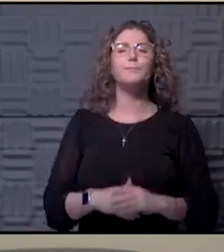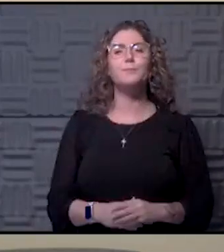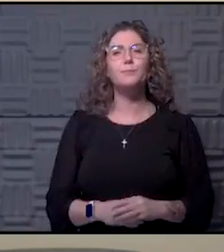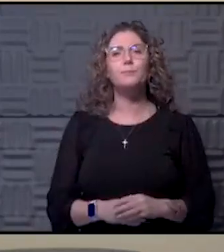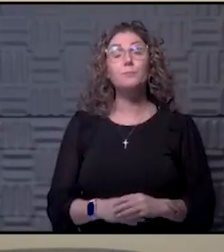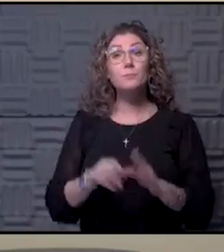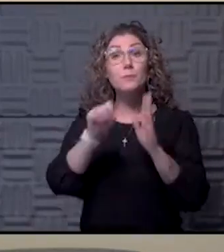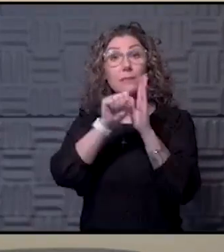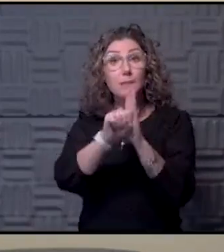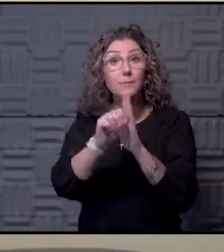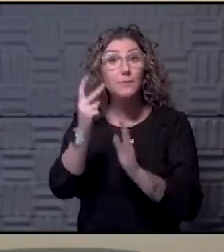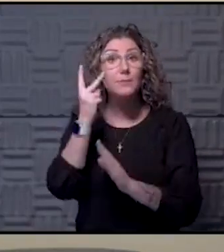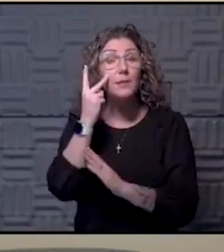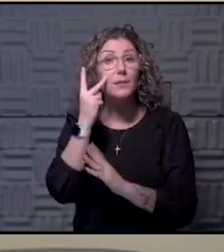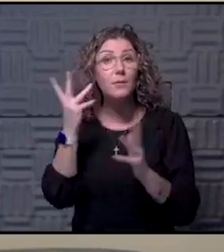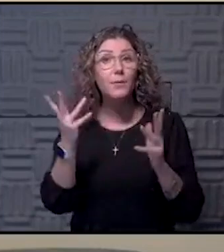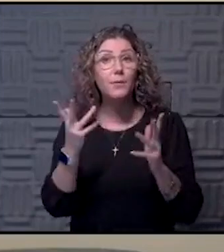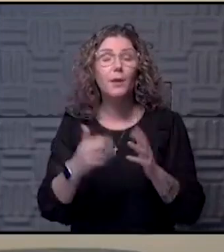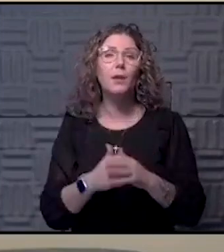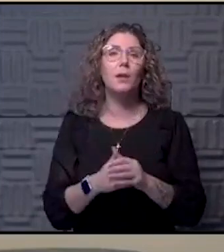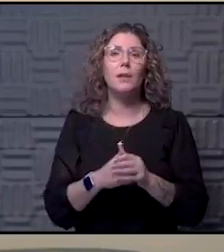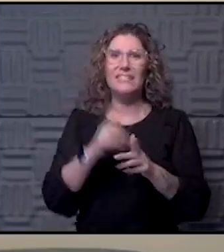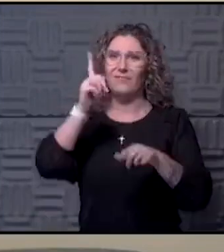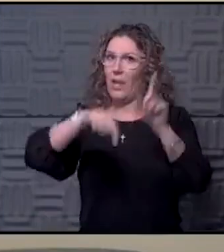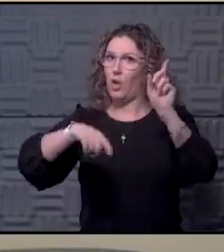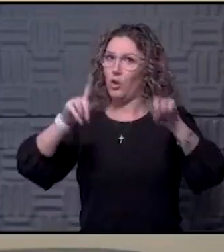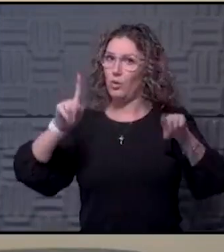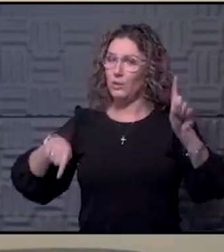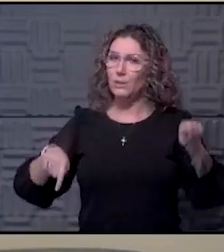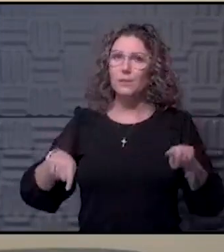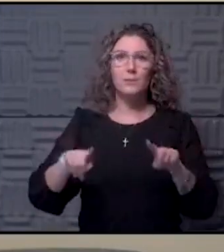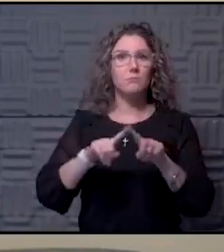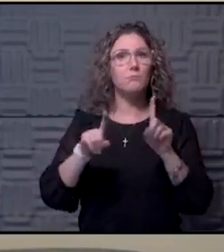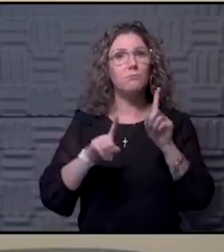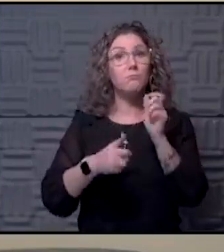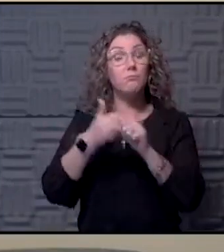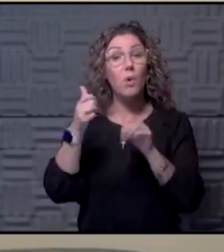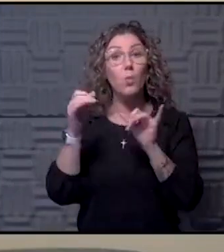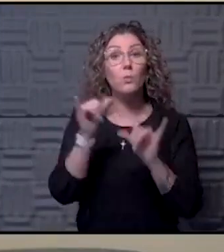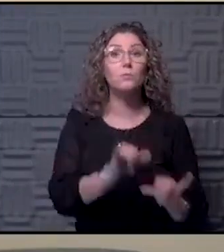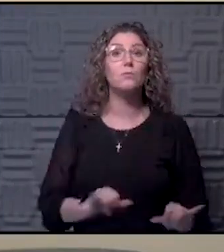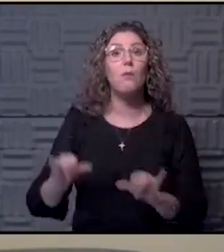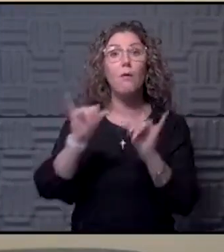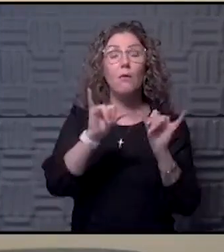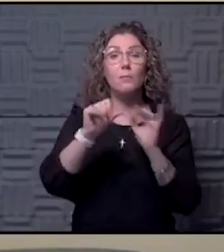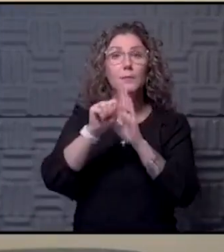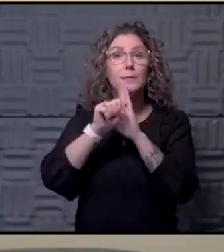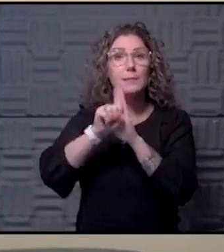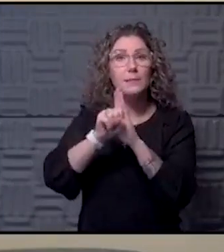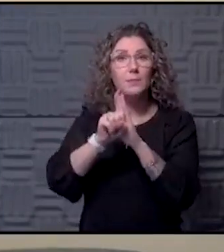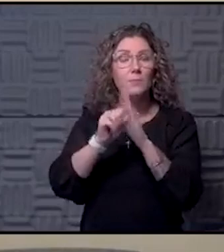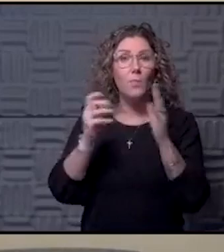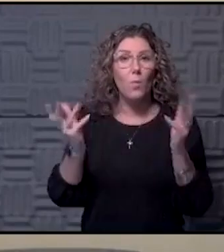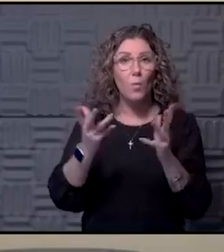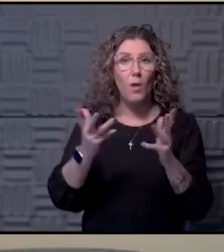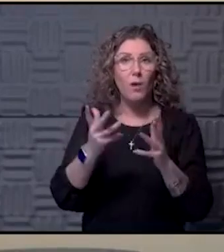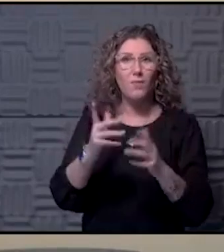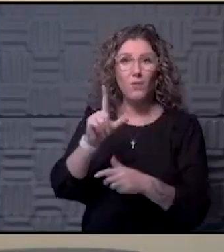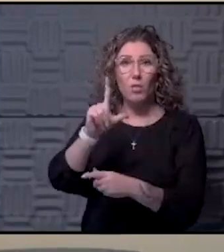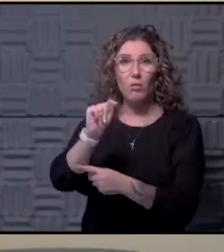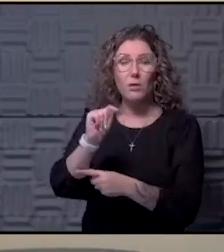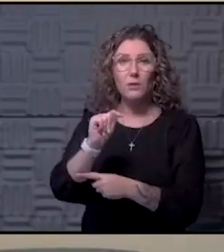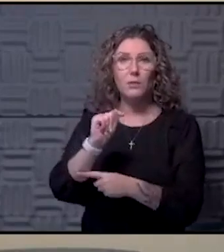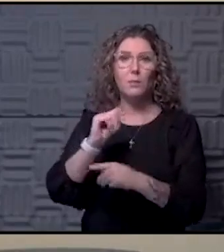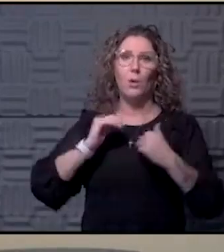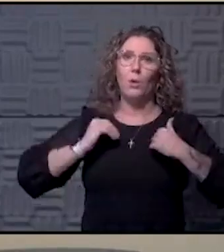we're seeing are really quite variable. But I think the most common symptom that people are reporting long term is